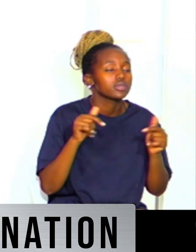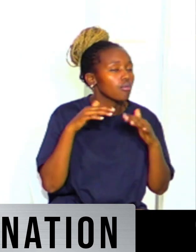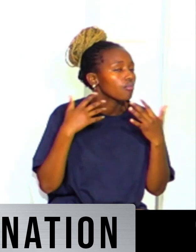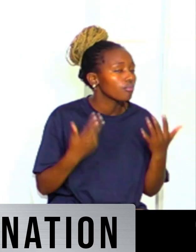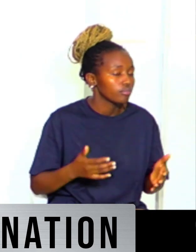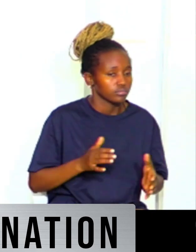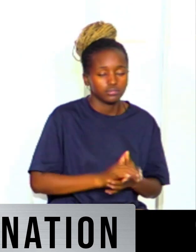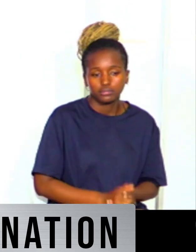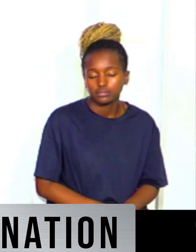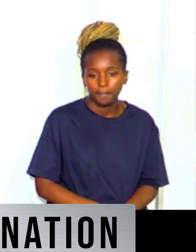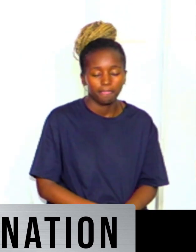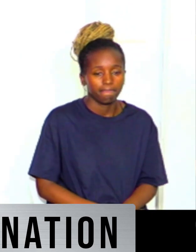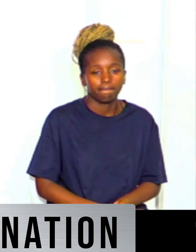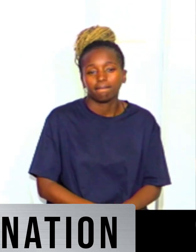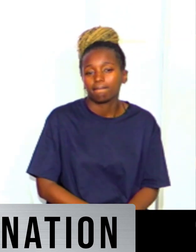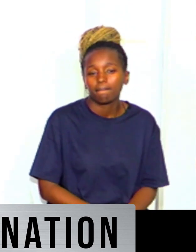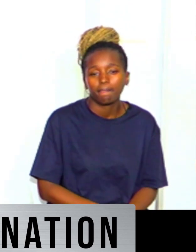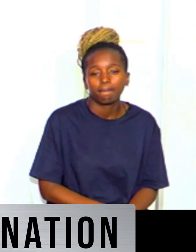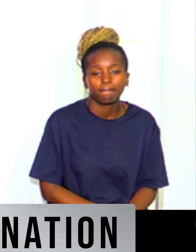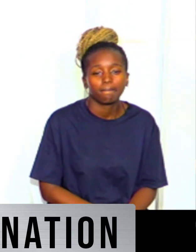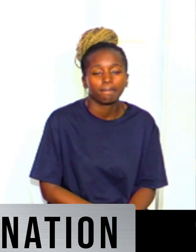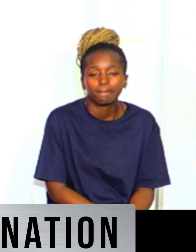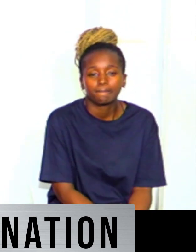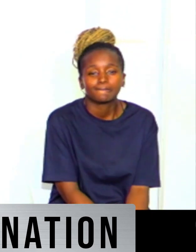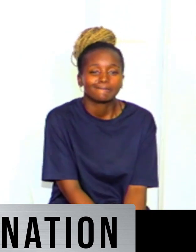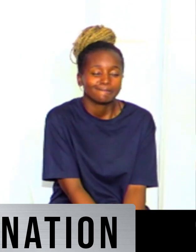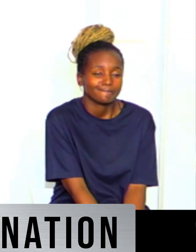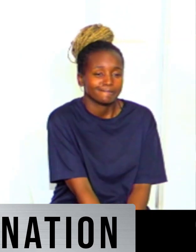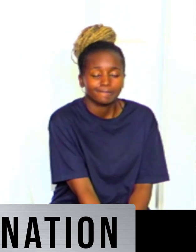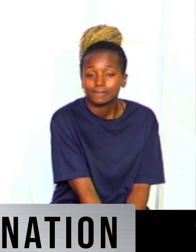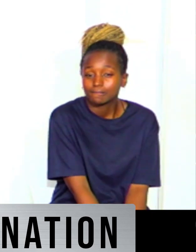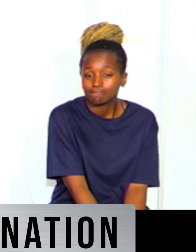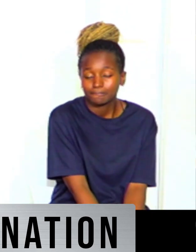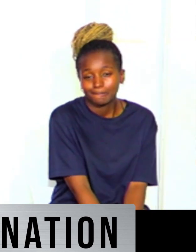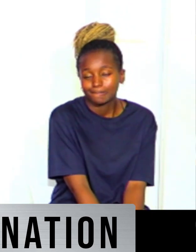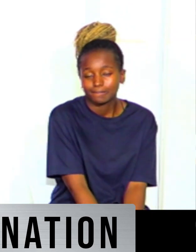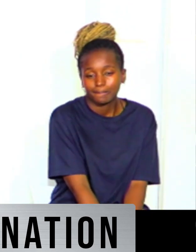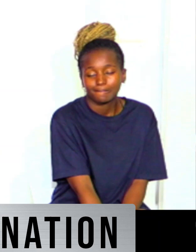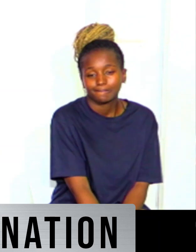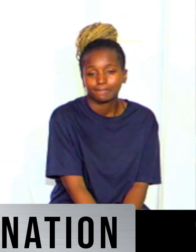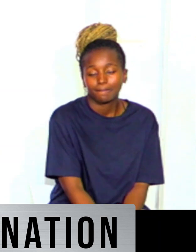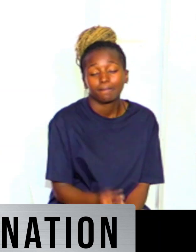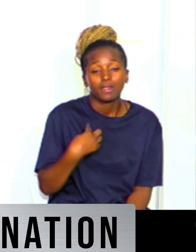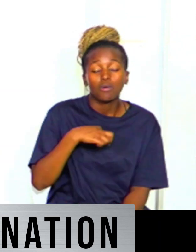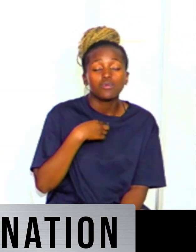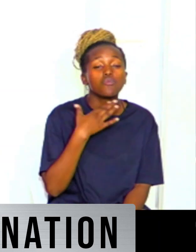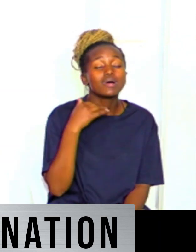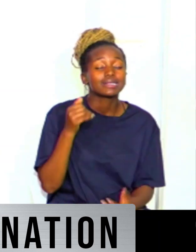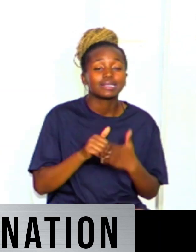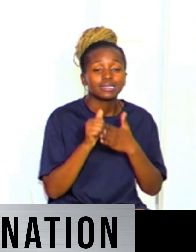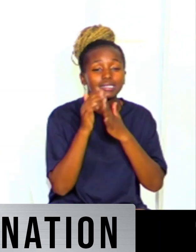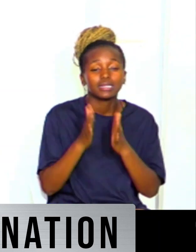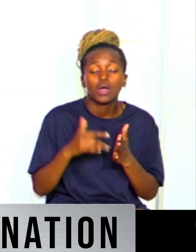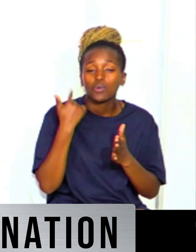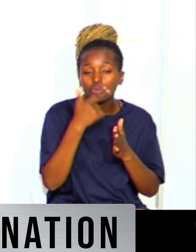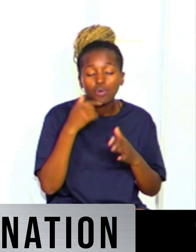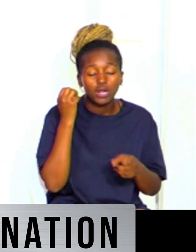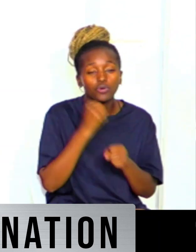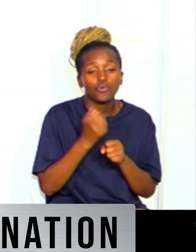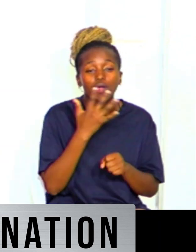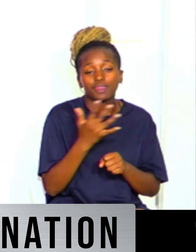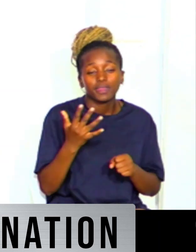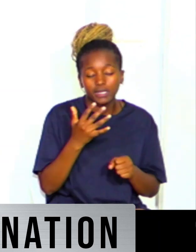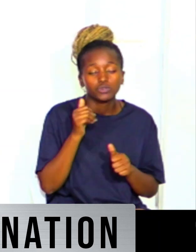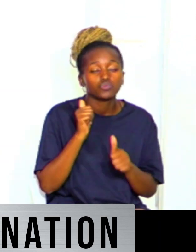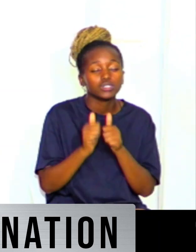deal with Adani. You are just clapping. What is really happening? It's time for leaders to do whatever that we Kenyans tuliwapeleka